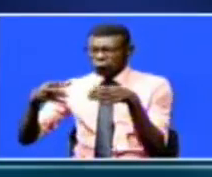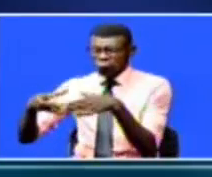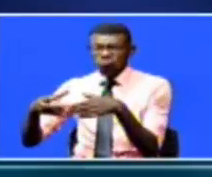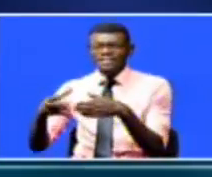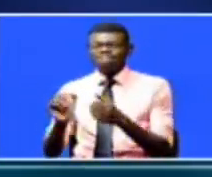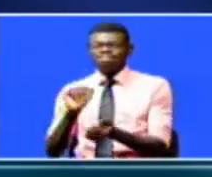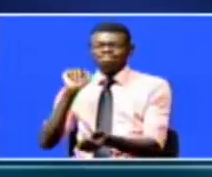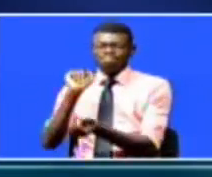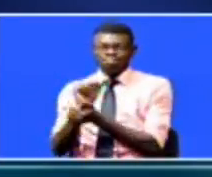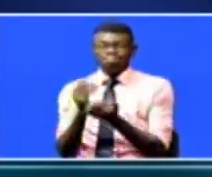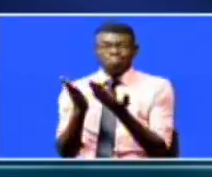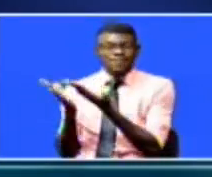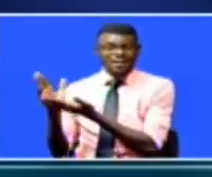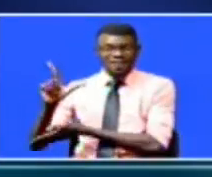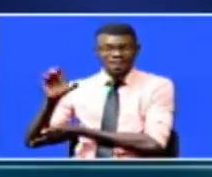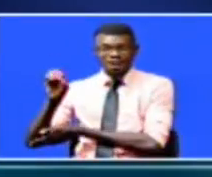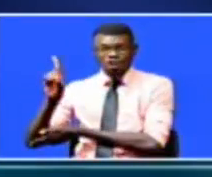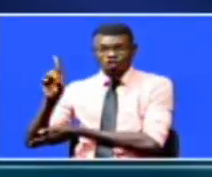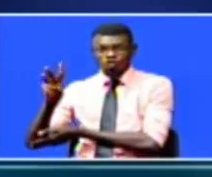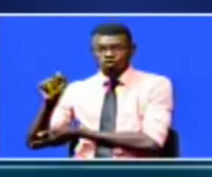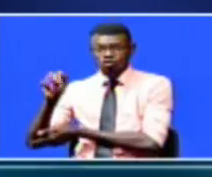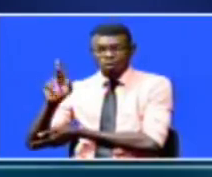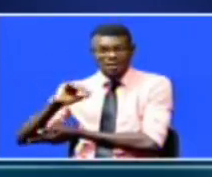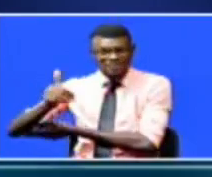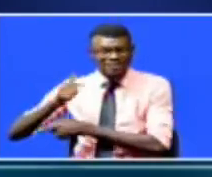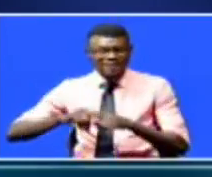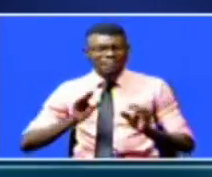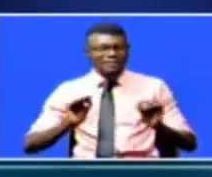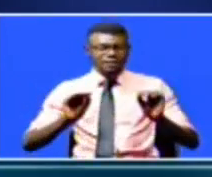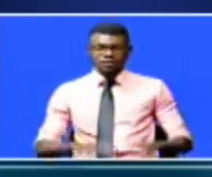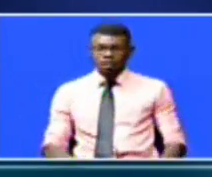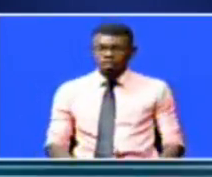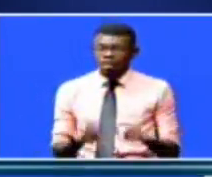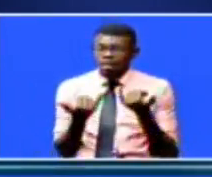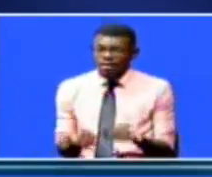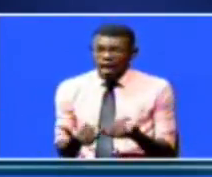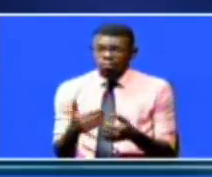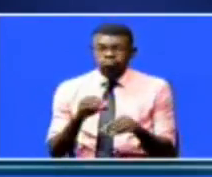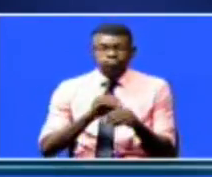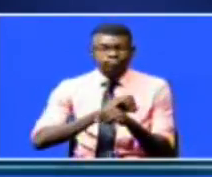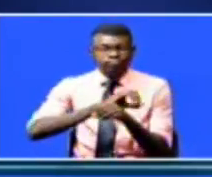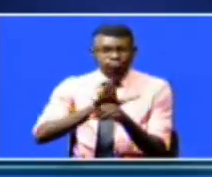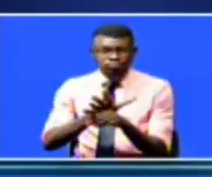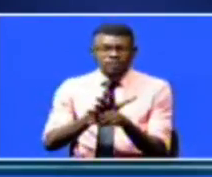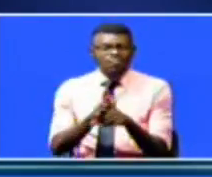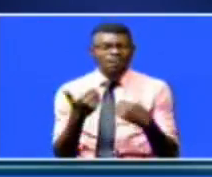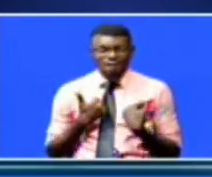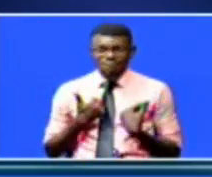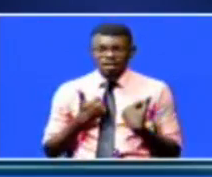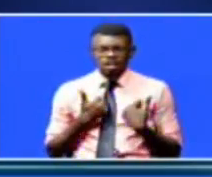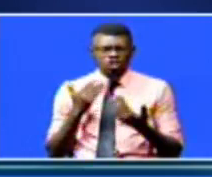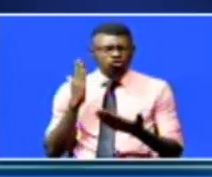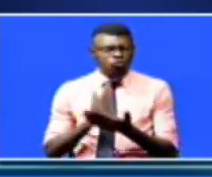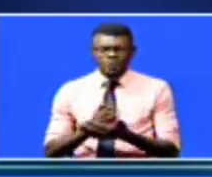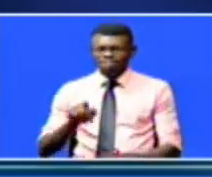Town while teaching. Hii wakati kama huu wakati ya ugonjwa ya COVID-19 ni